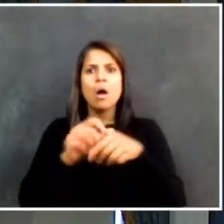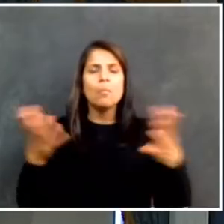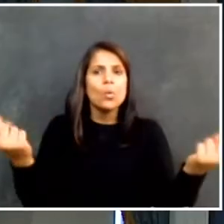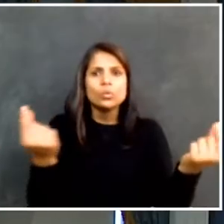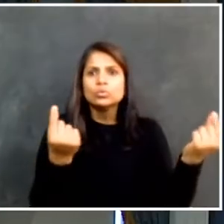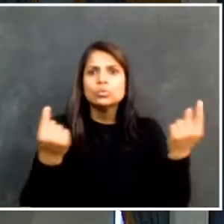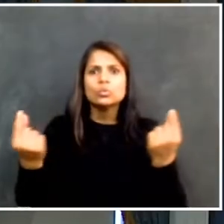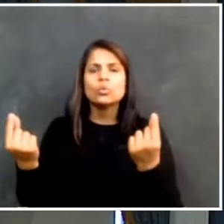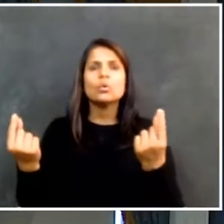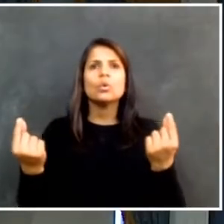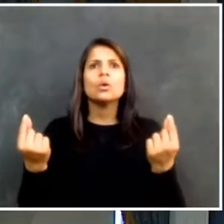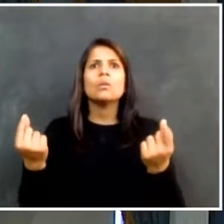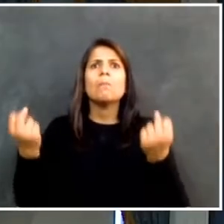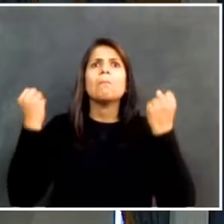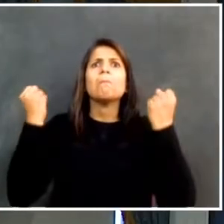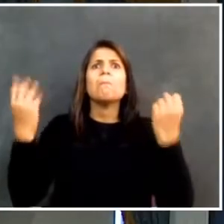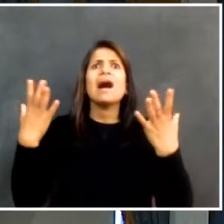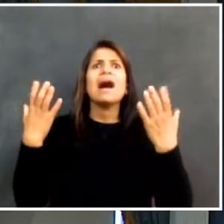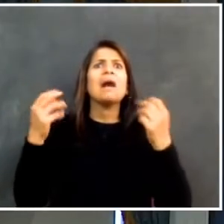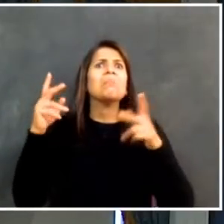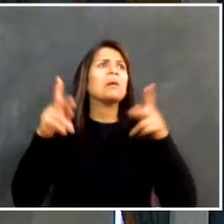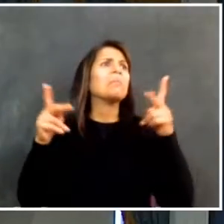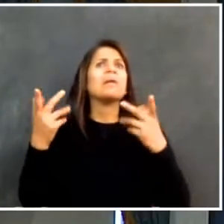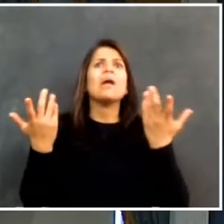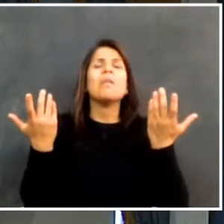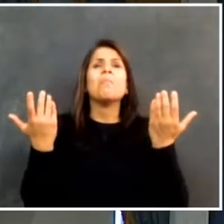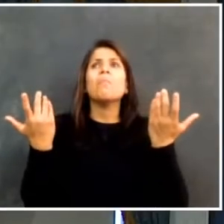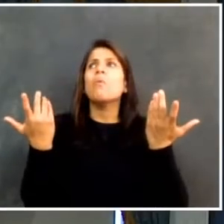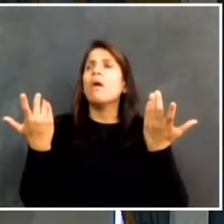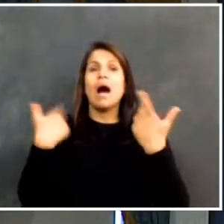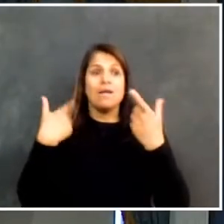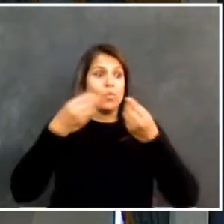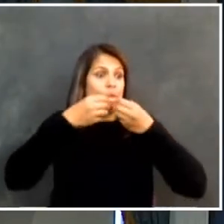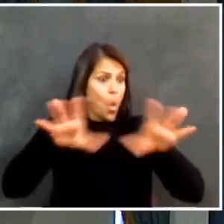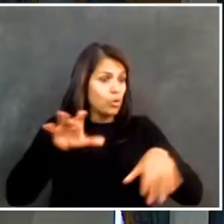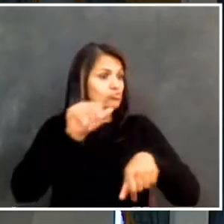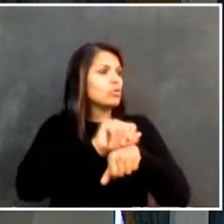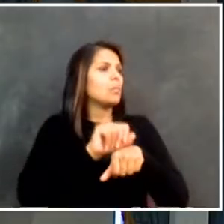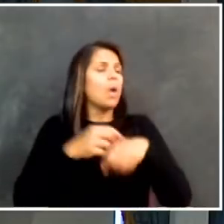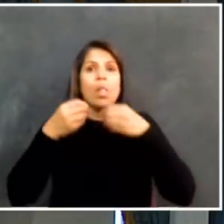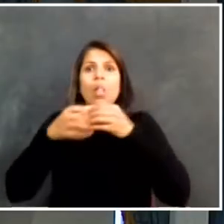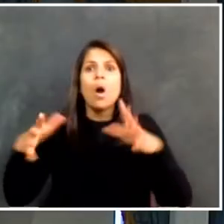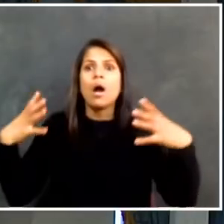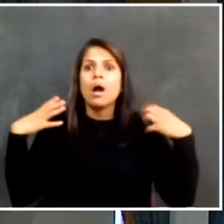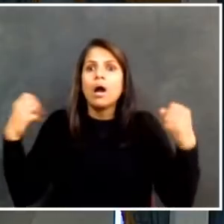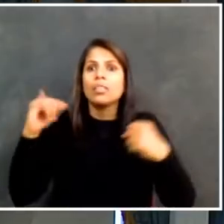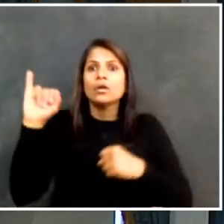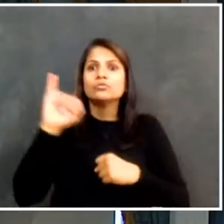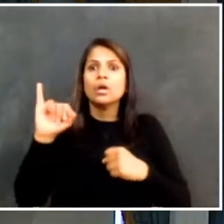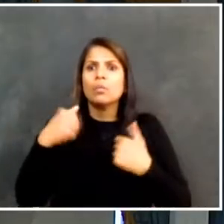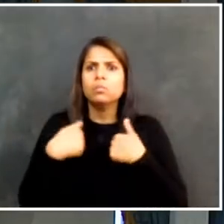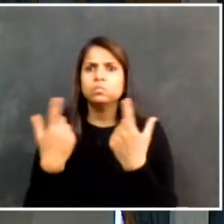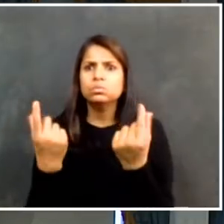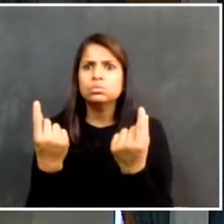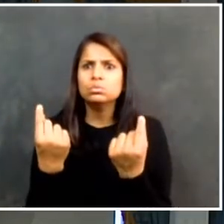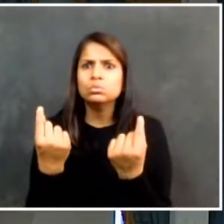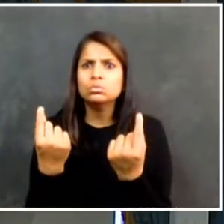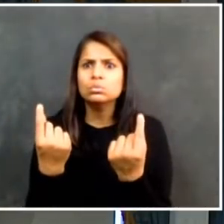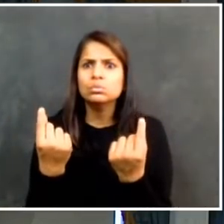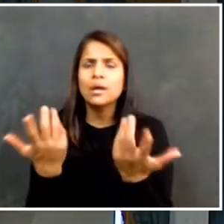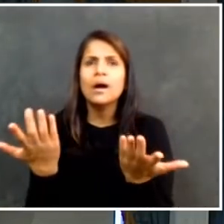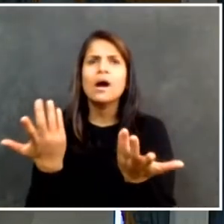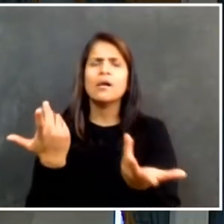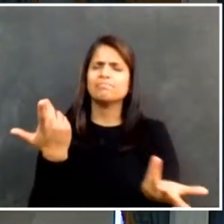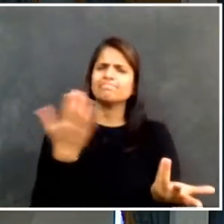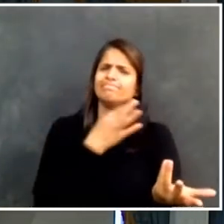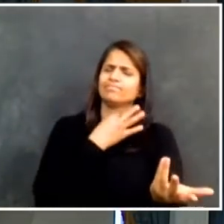can share health insurance. And, I've actually gotten a couple questions from New Yorkers about this.